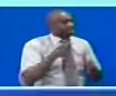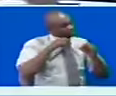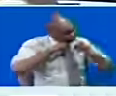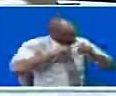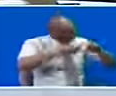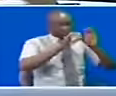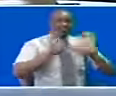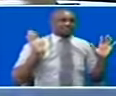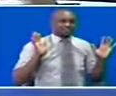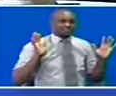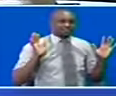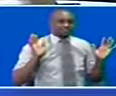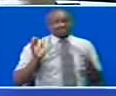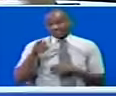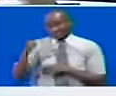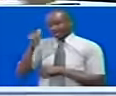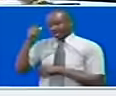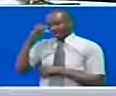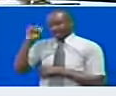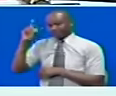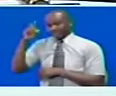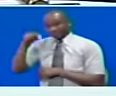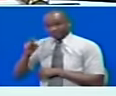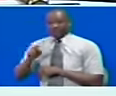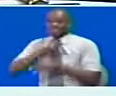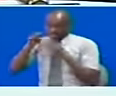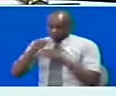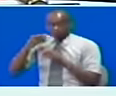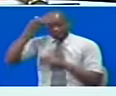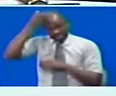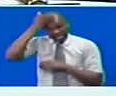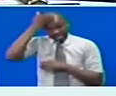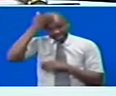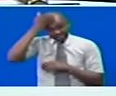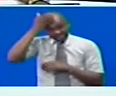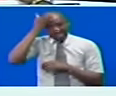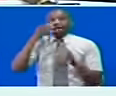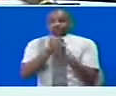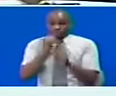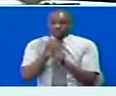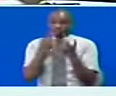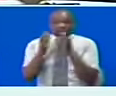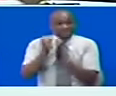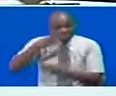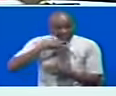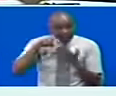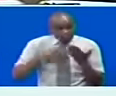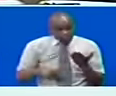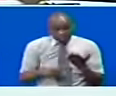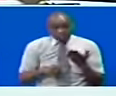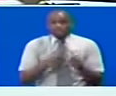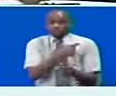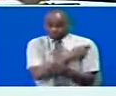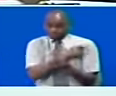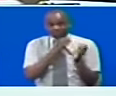All right, thank you. Alfred Obengo, who's the chair of the National Nurses Association of Kenya, talking to us about the doctors